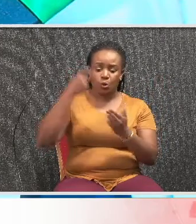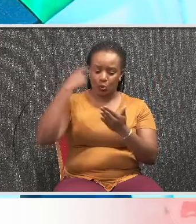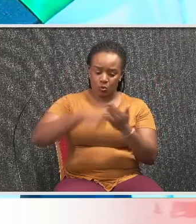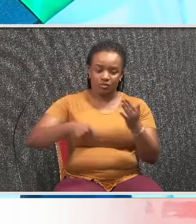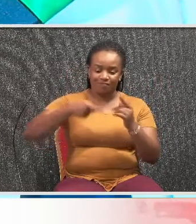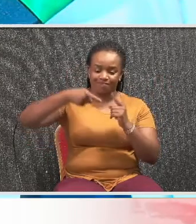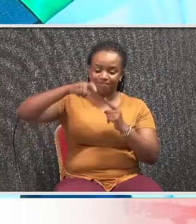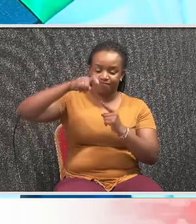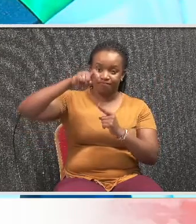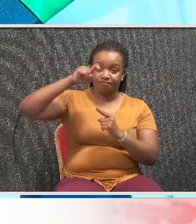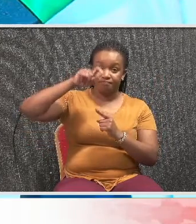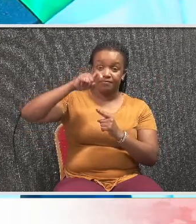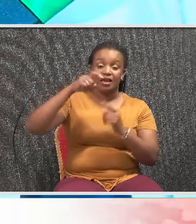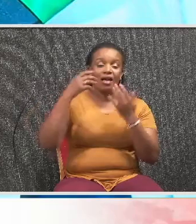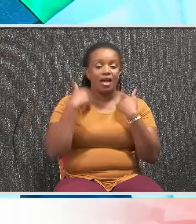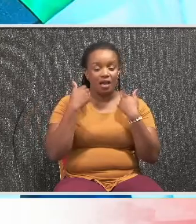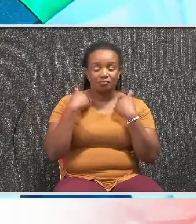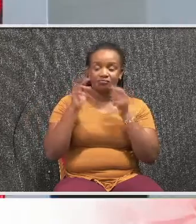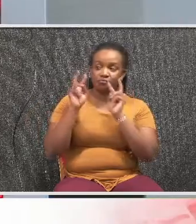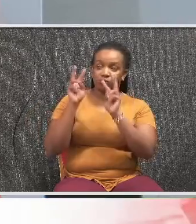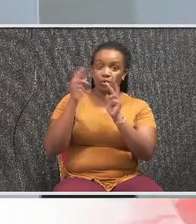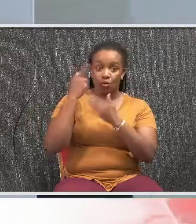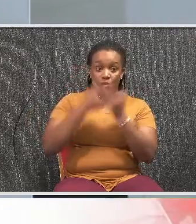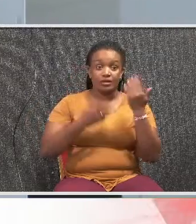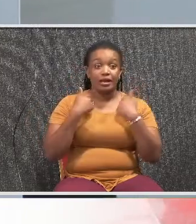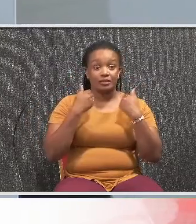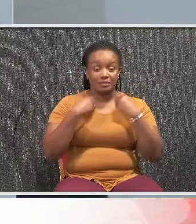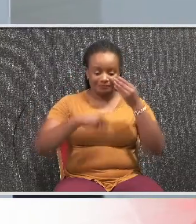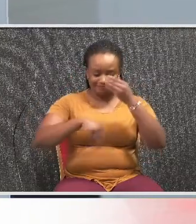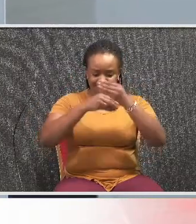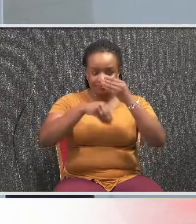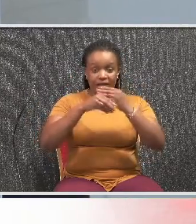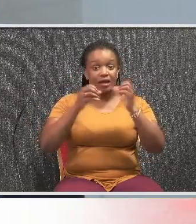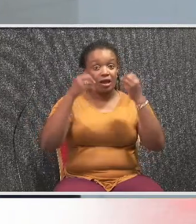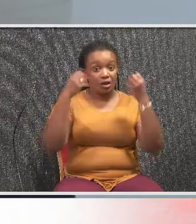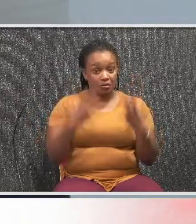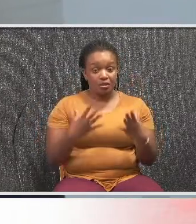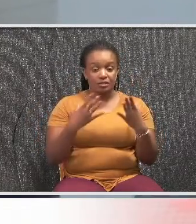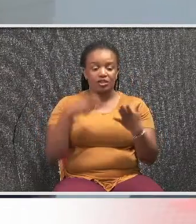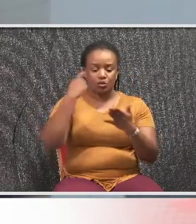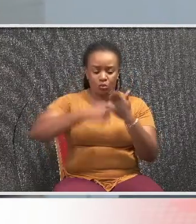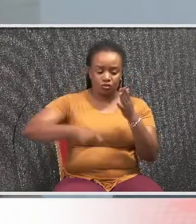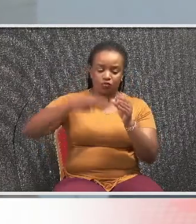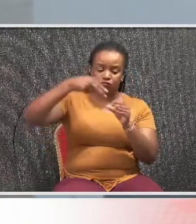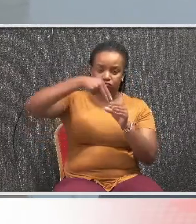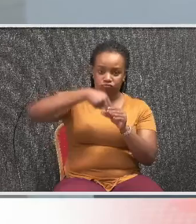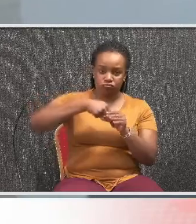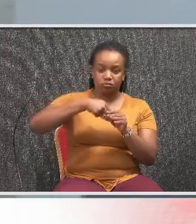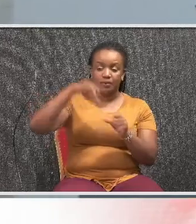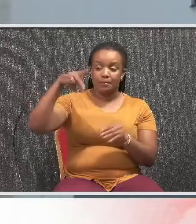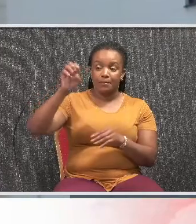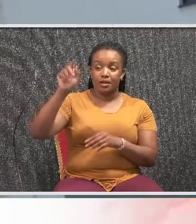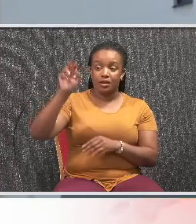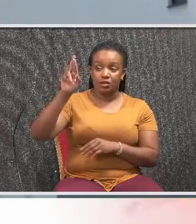latest review. Let's have a look at what has increased and by how much. The price of super petrol will go up by